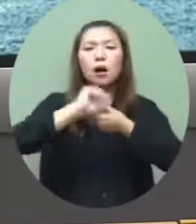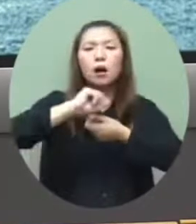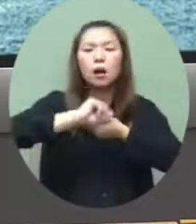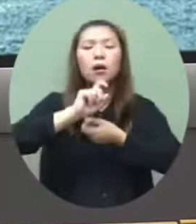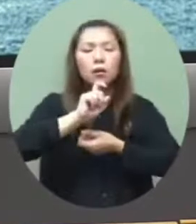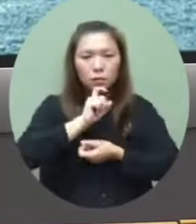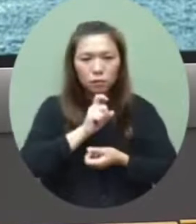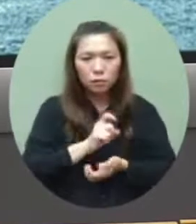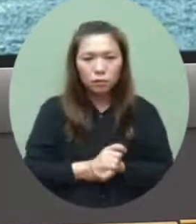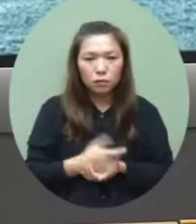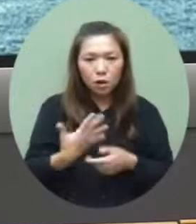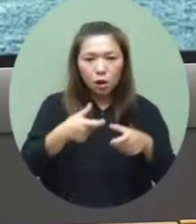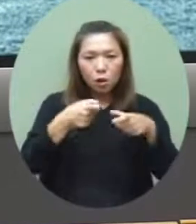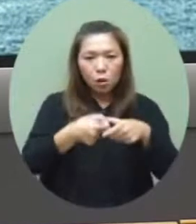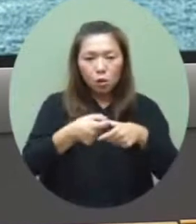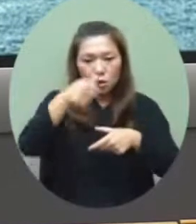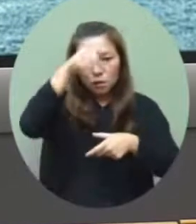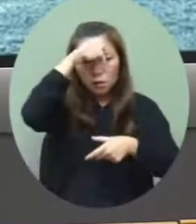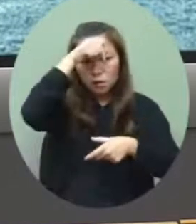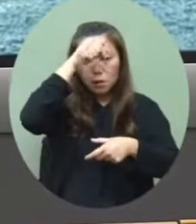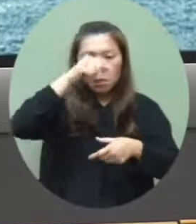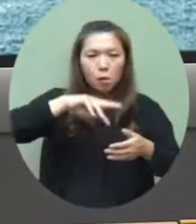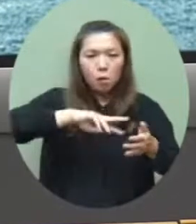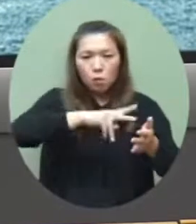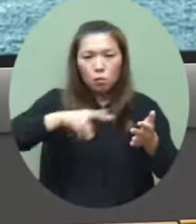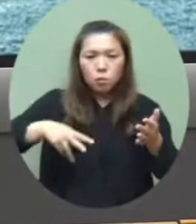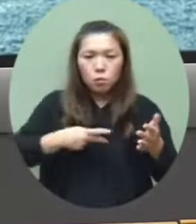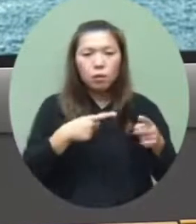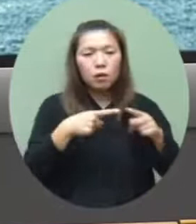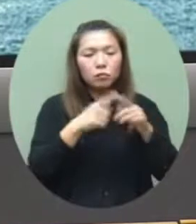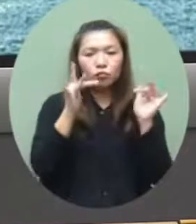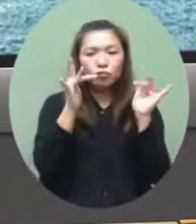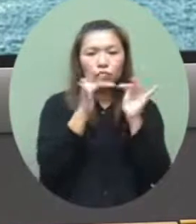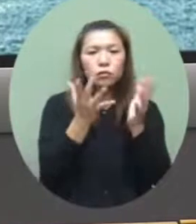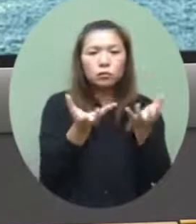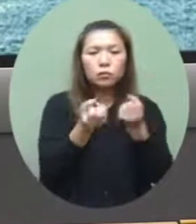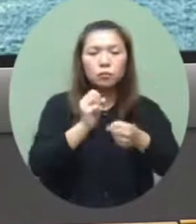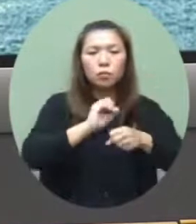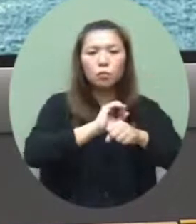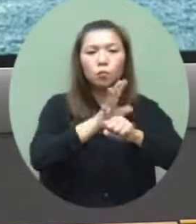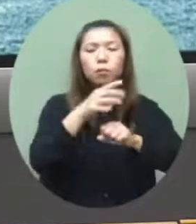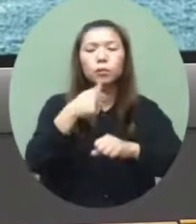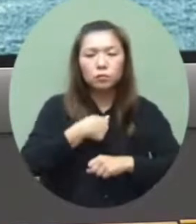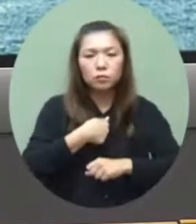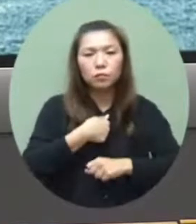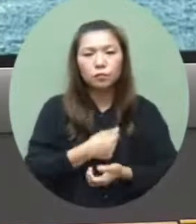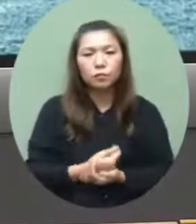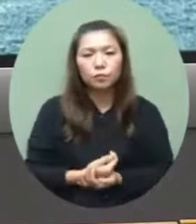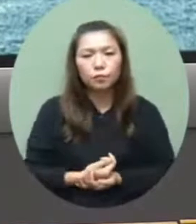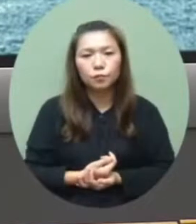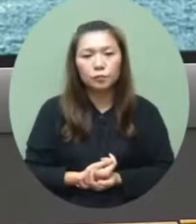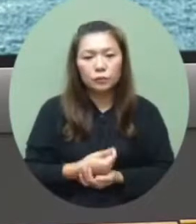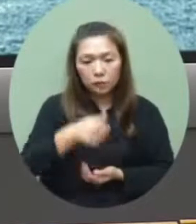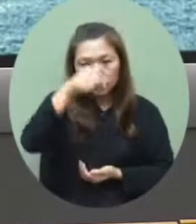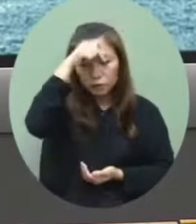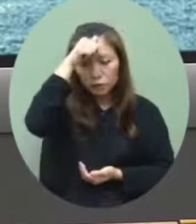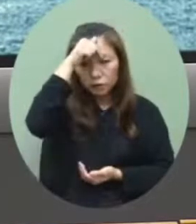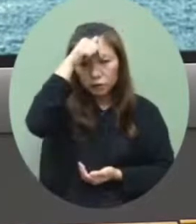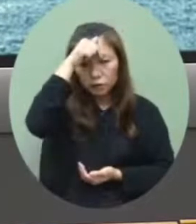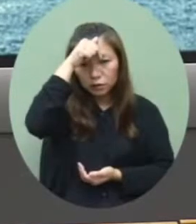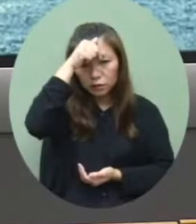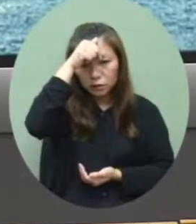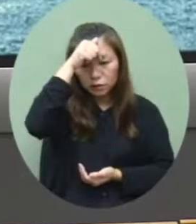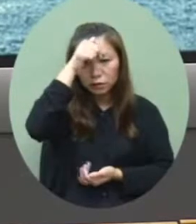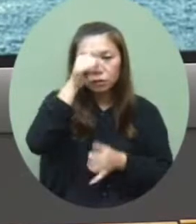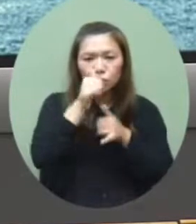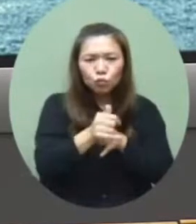patients to private hospitals. In light of increase in the number of inpatients recently, more hospital beds will have to be made available in public hospitals